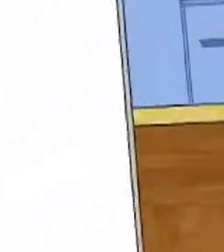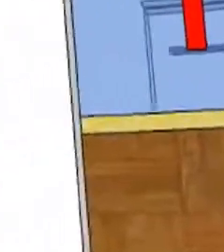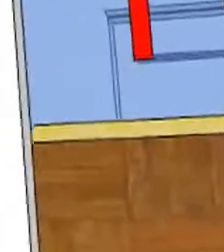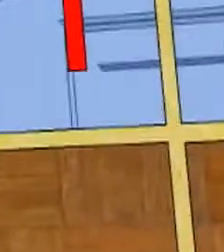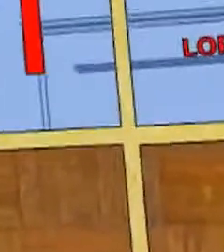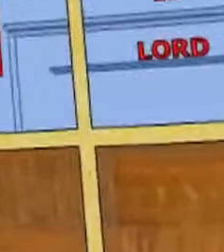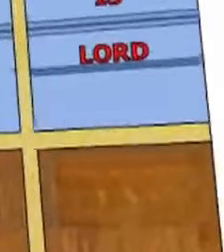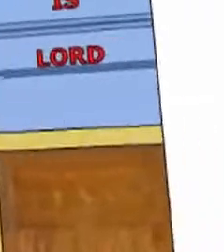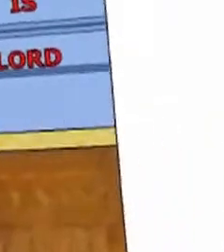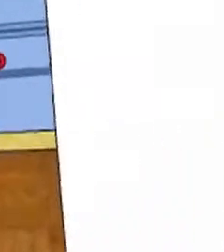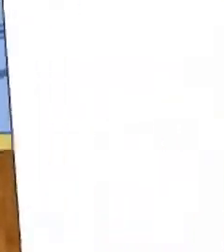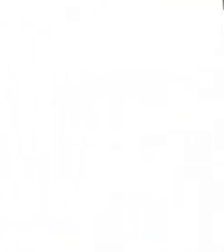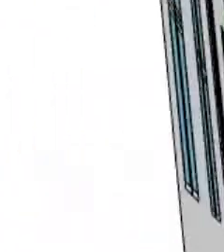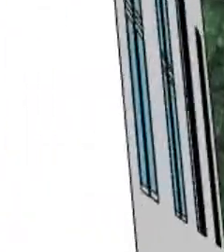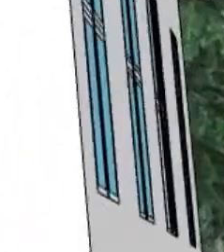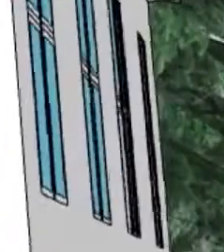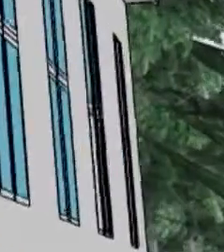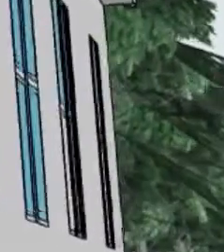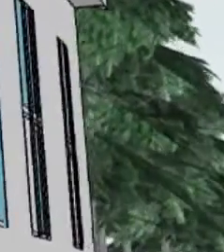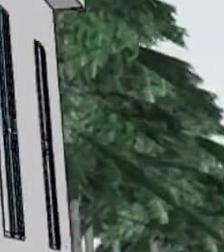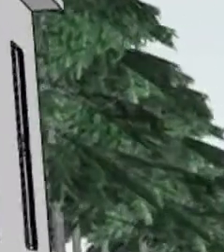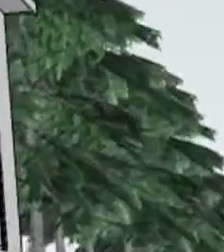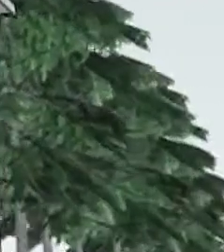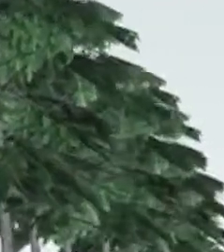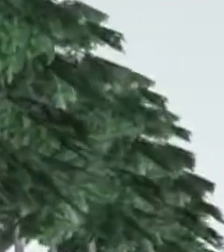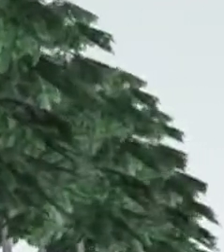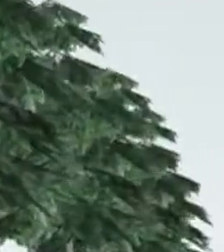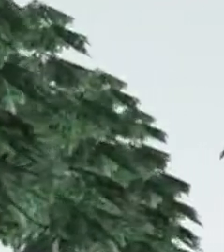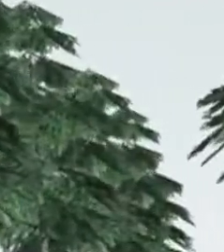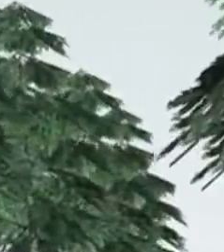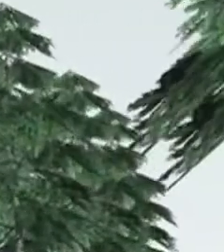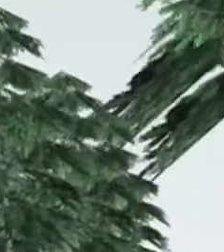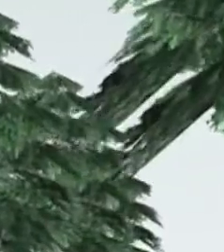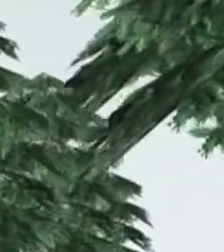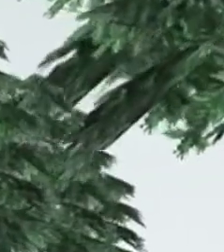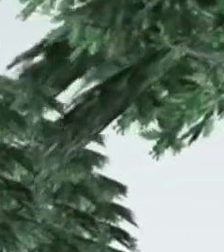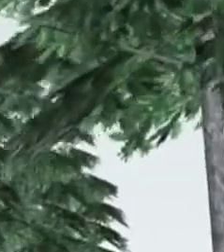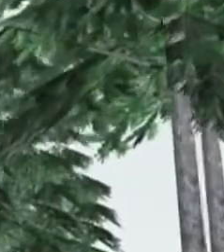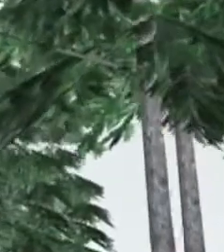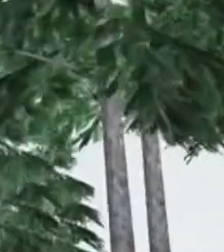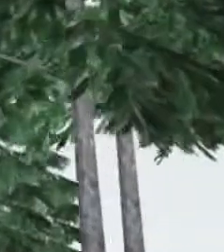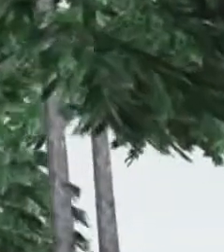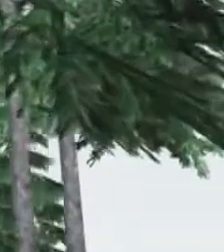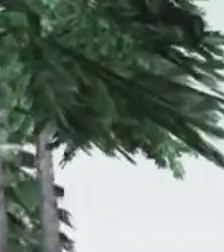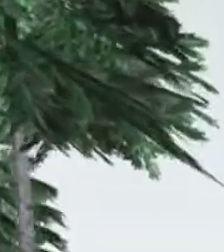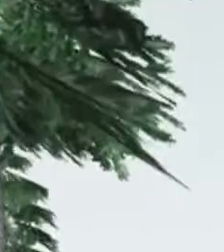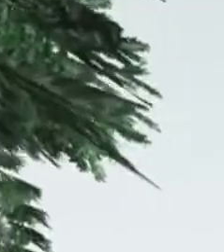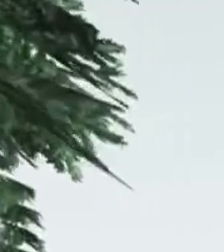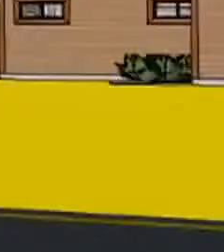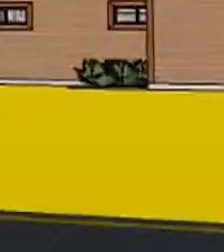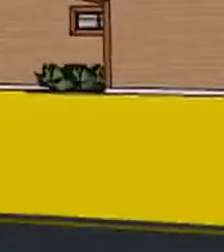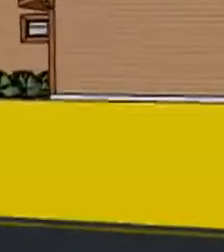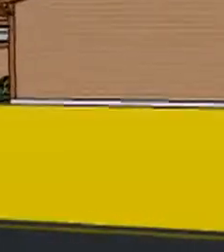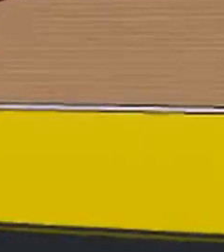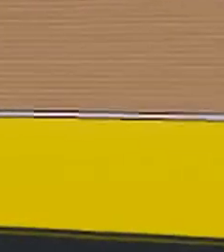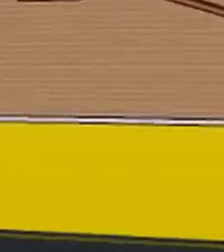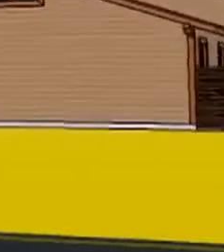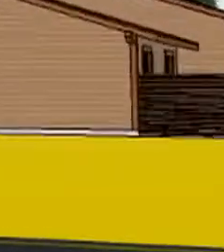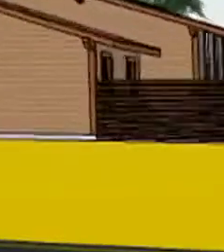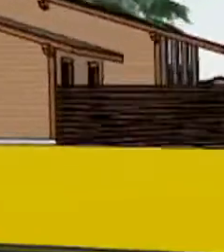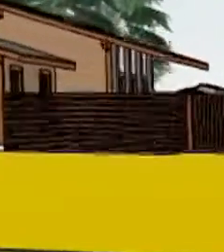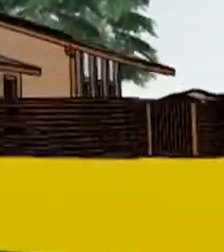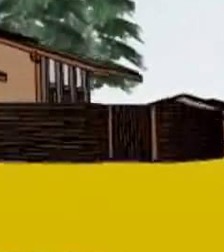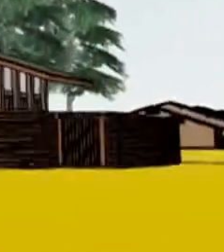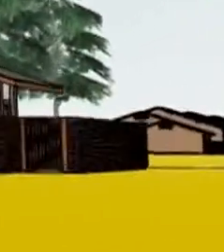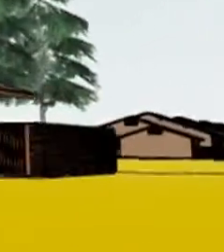Anxious ourselves, we collected dead bodies countrywide. At the time when no one wanted to come